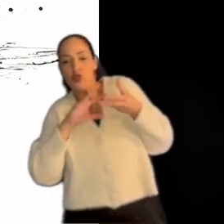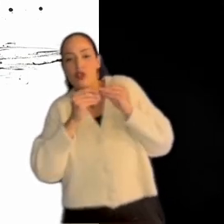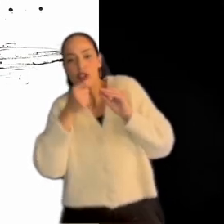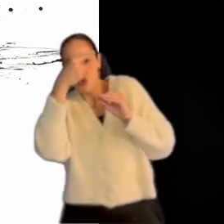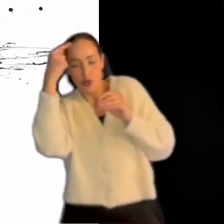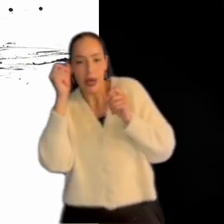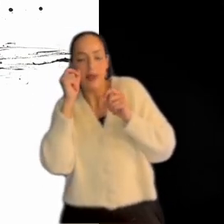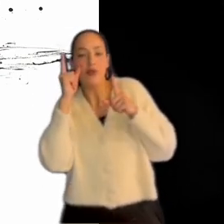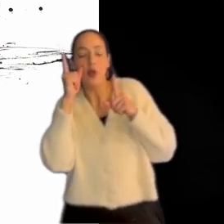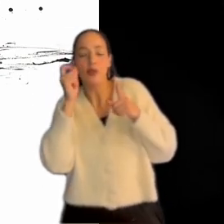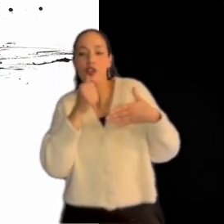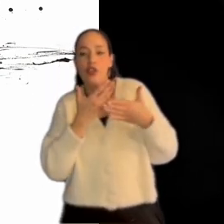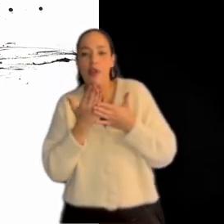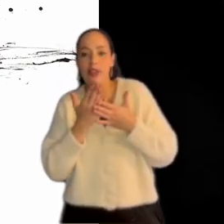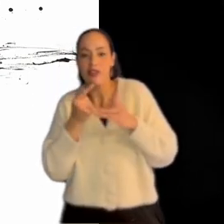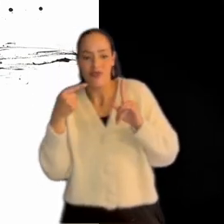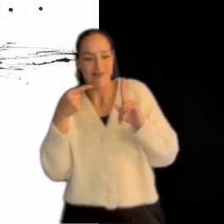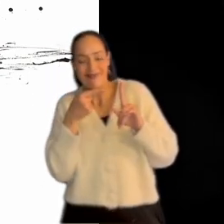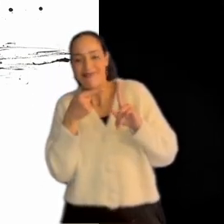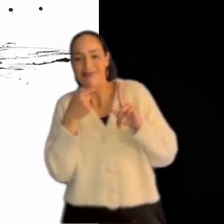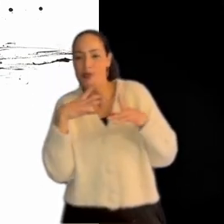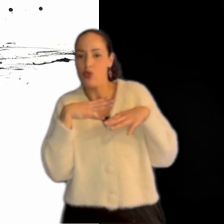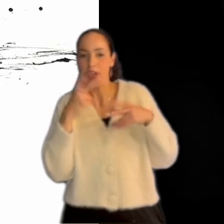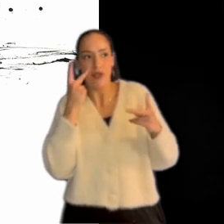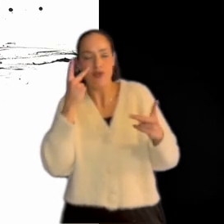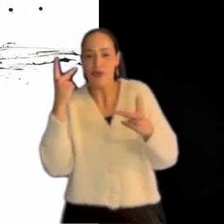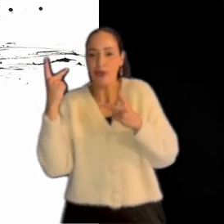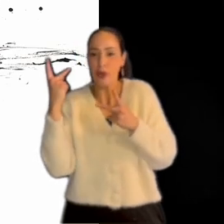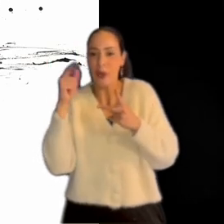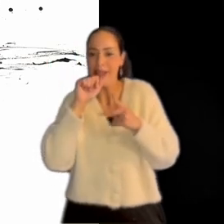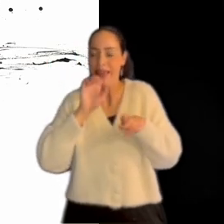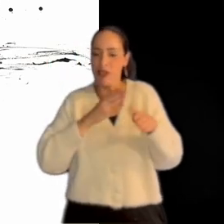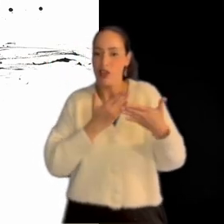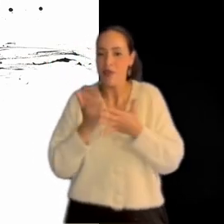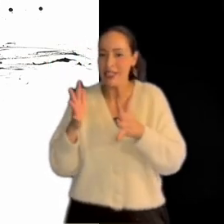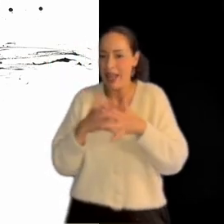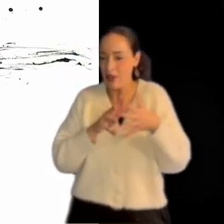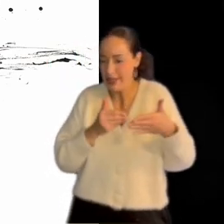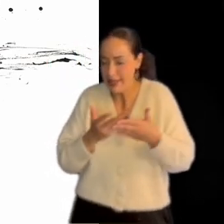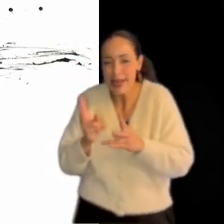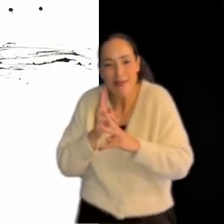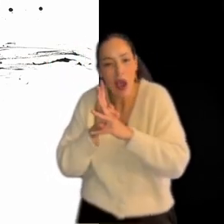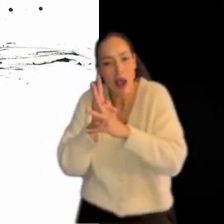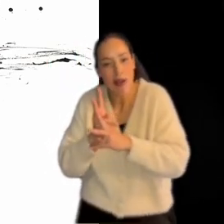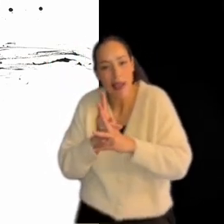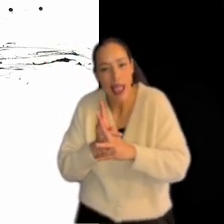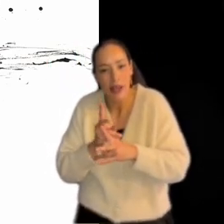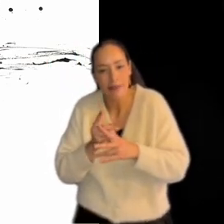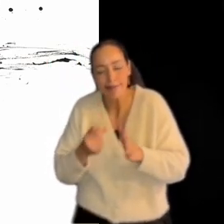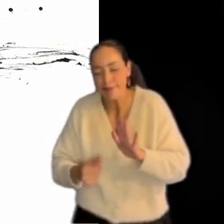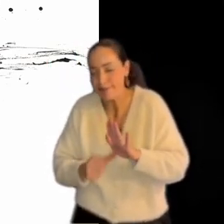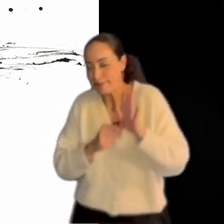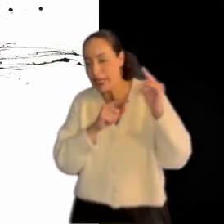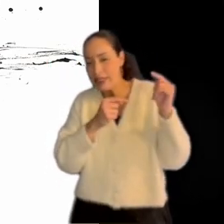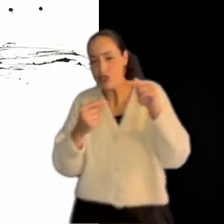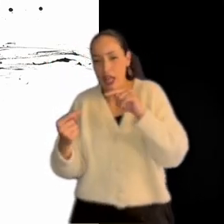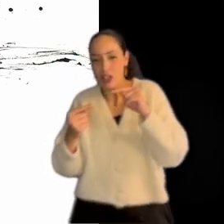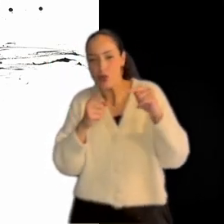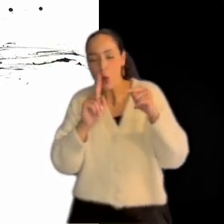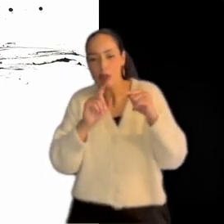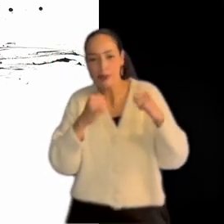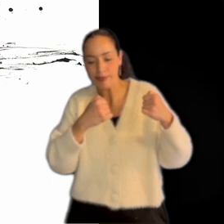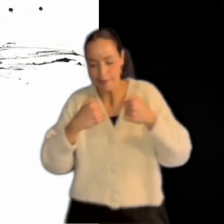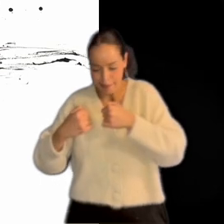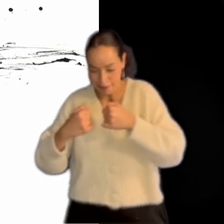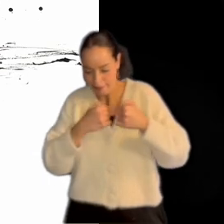their practices and the ways in which they delivered care. One of the main challenges that they faced was the tension between offering support to their